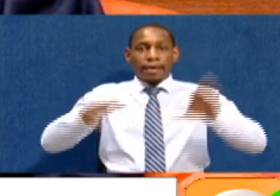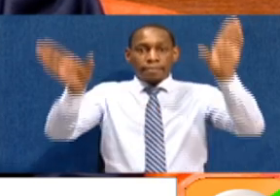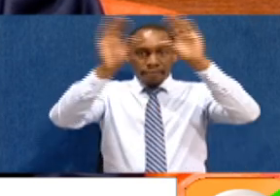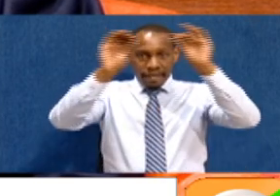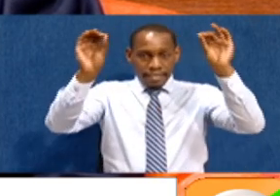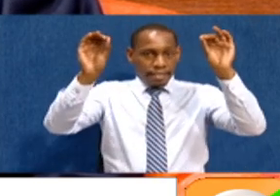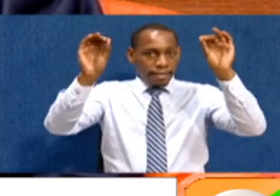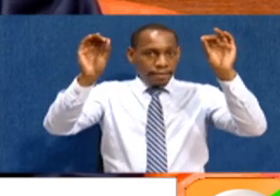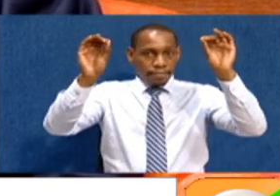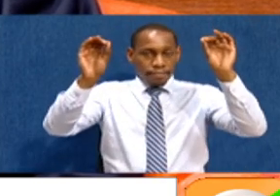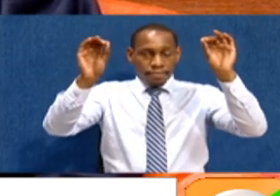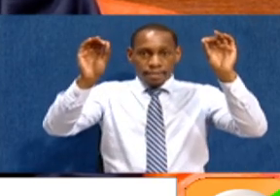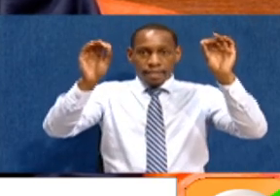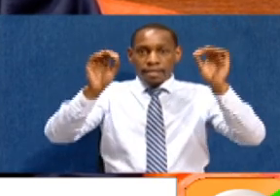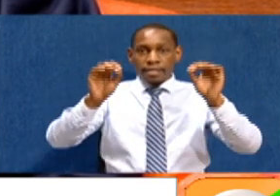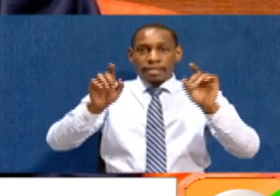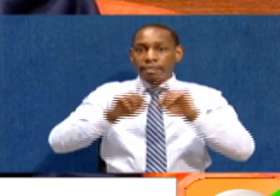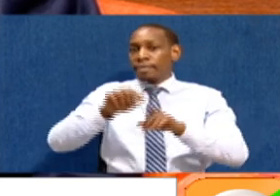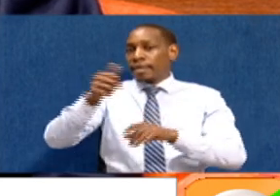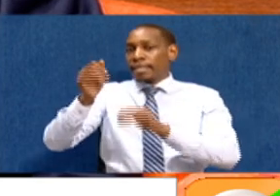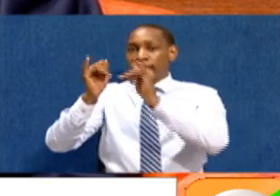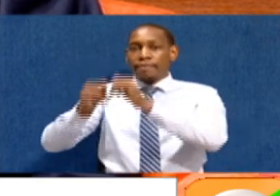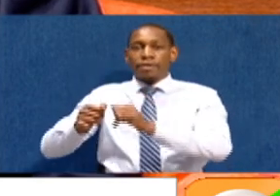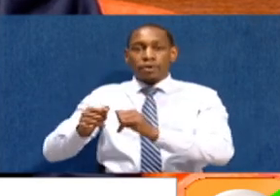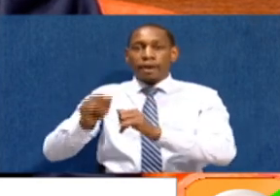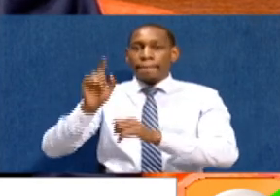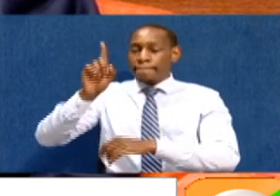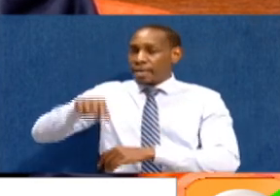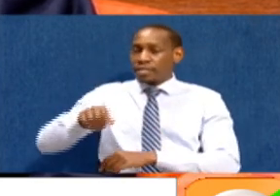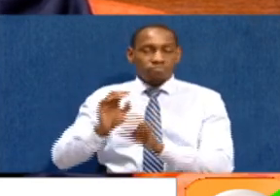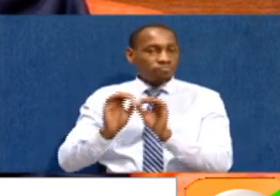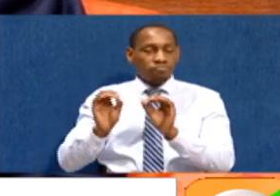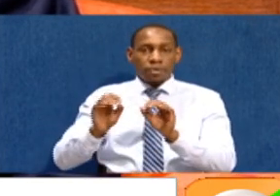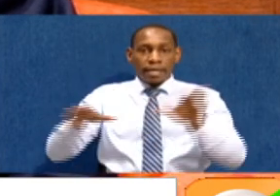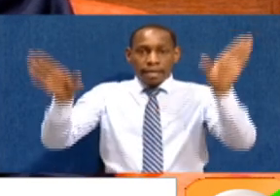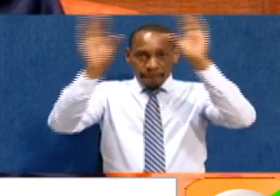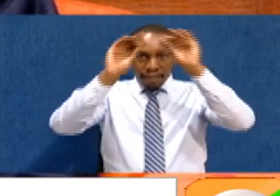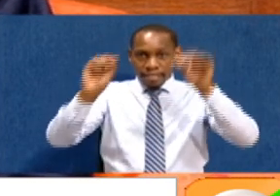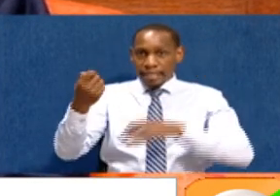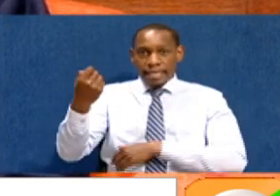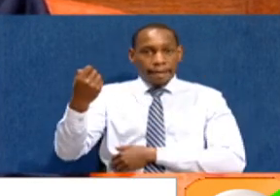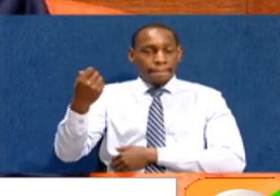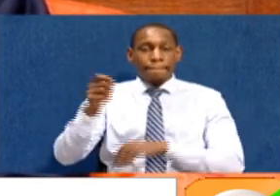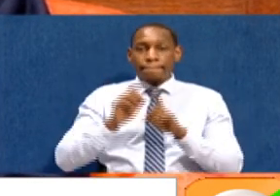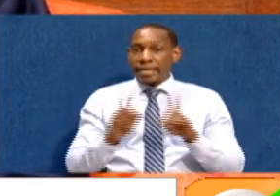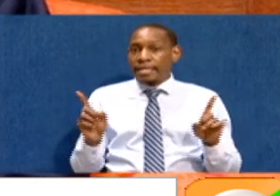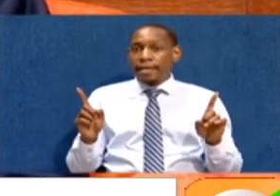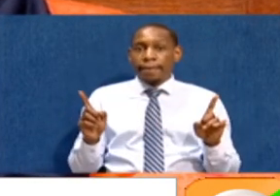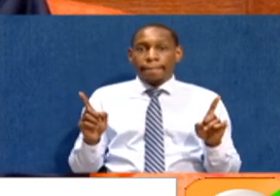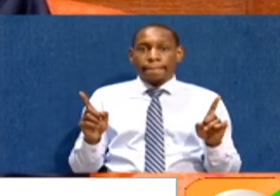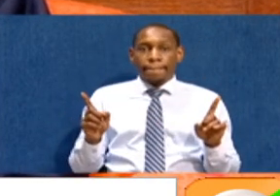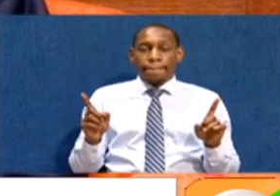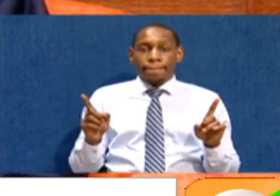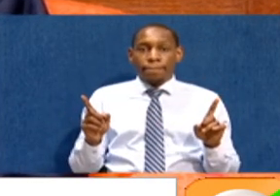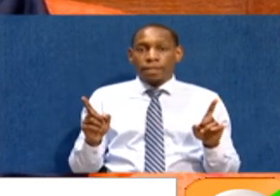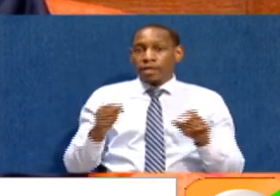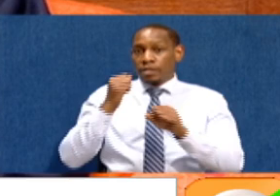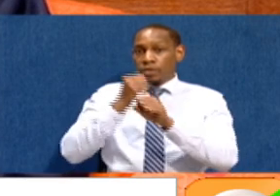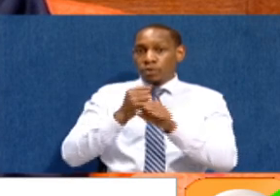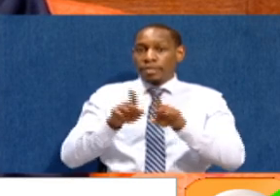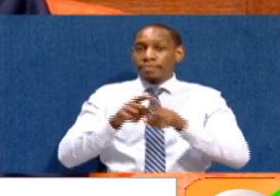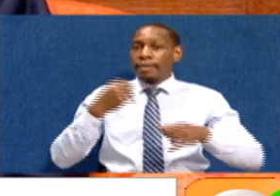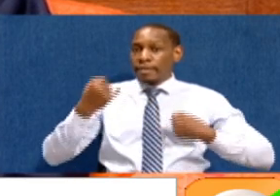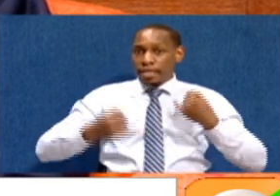of this country, or any other individual must become president of this country. But they exercise and